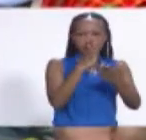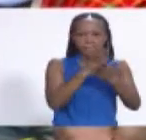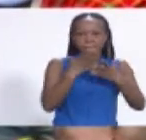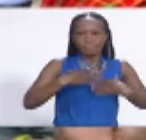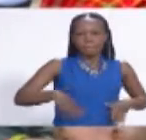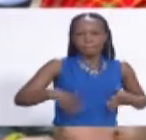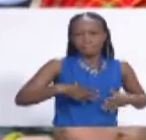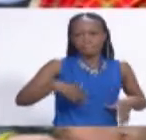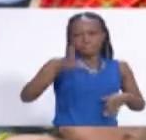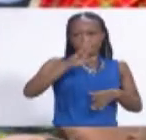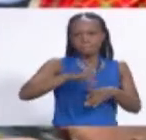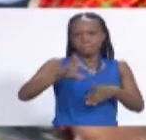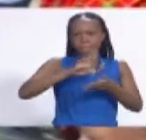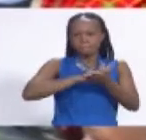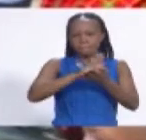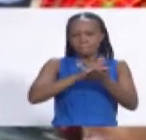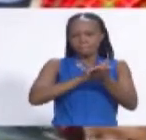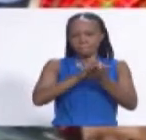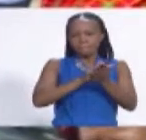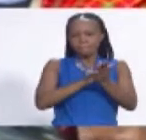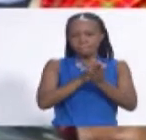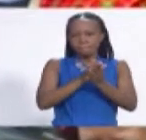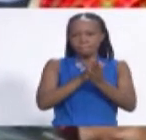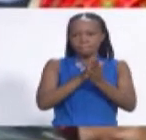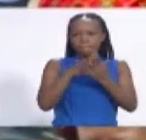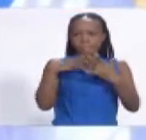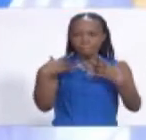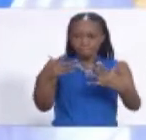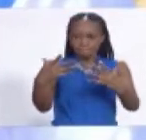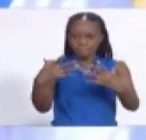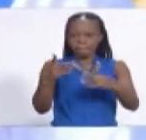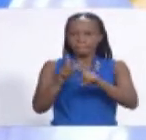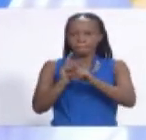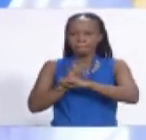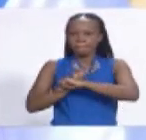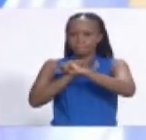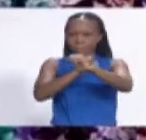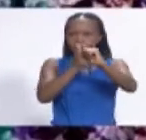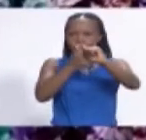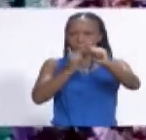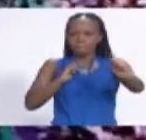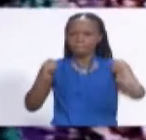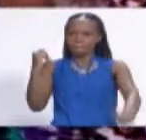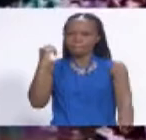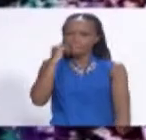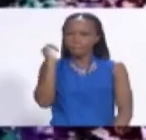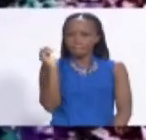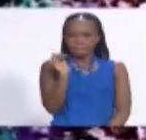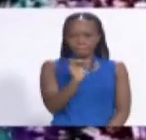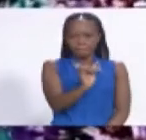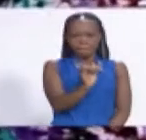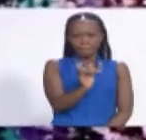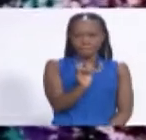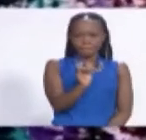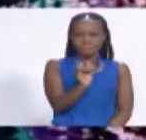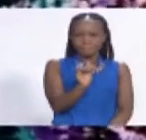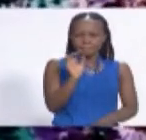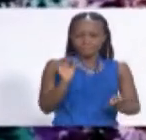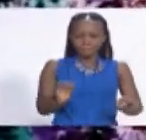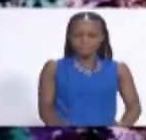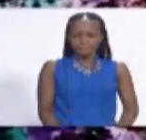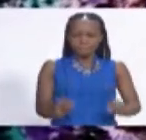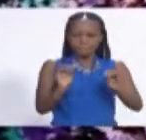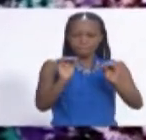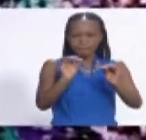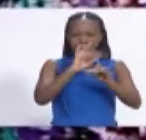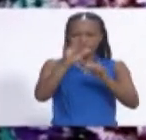use sanitizers and adhere to the safety precautions against the pandemic. We have suspended